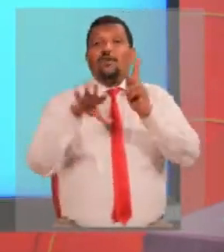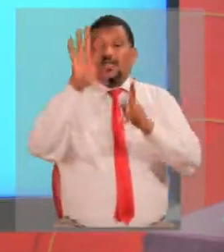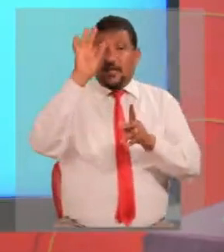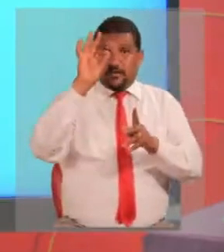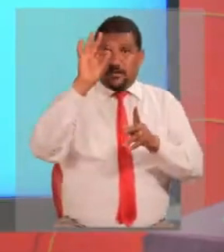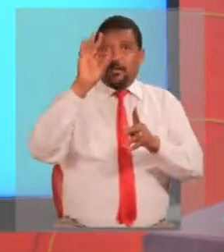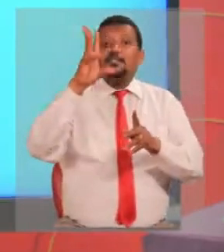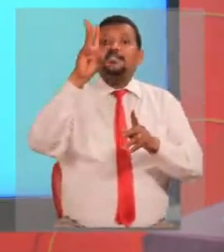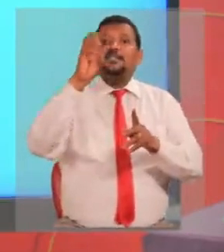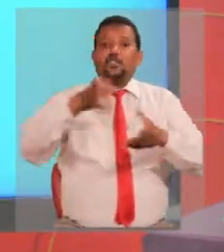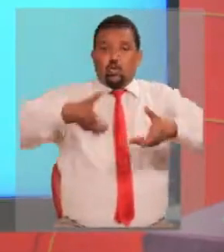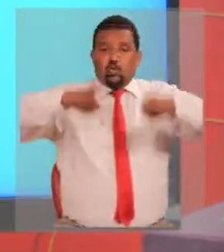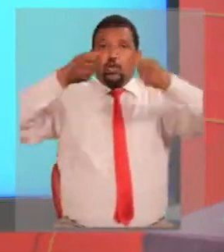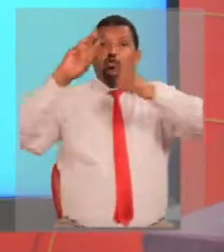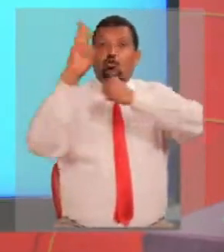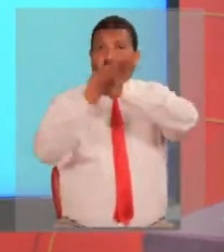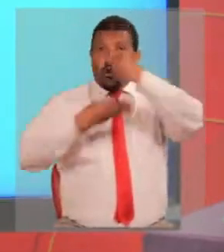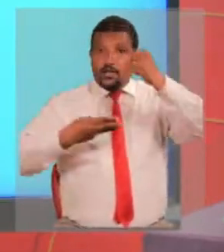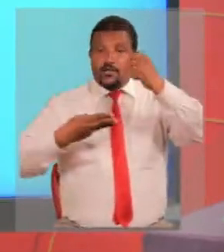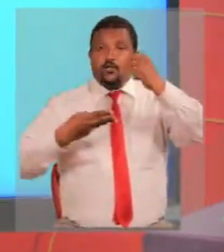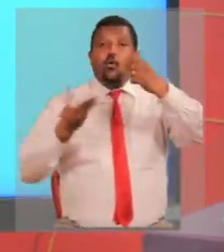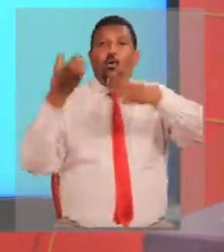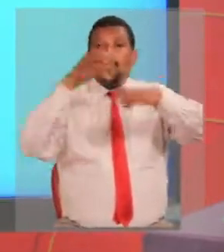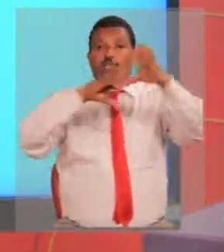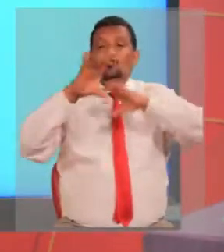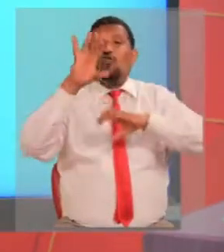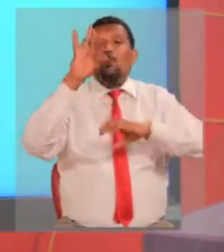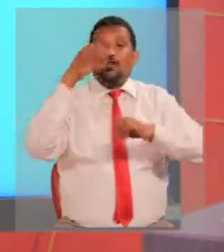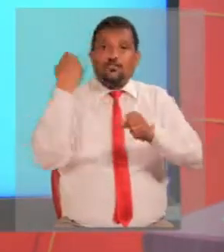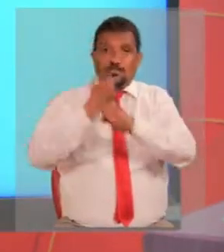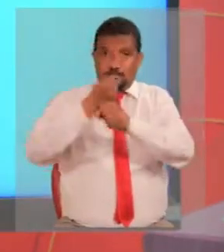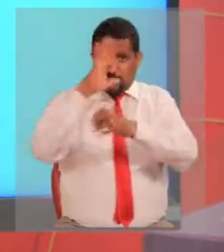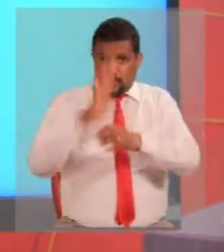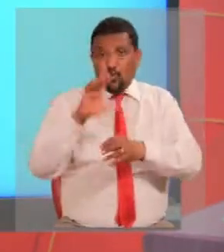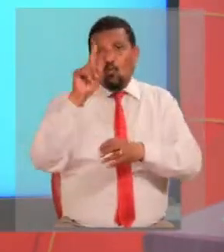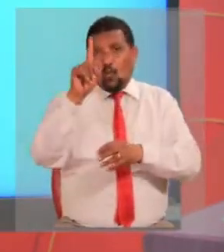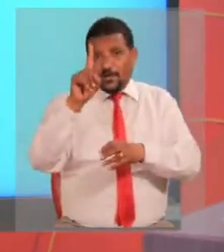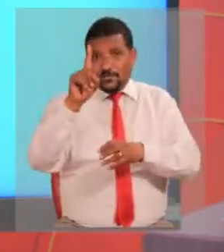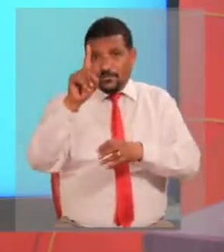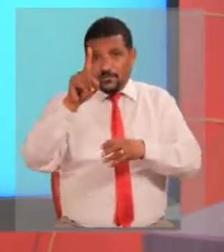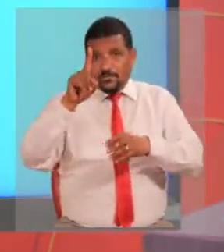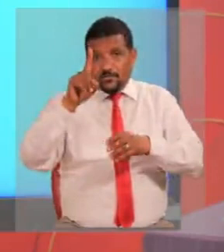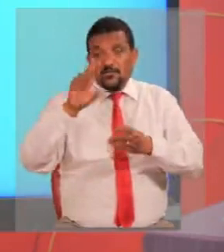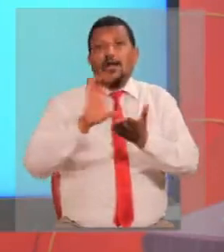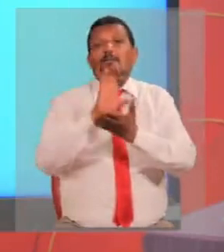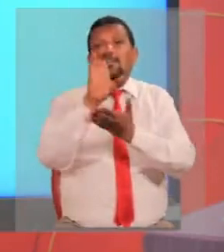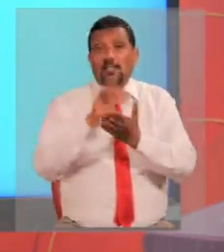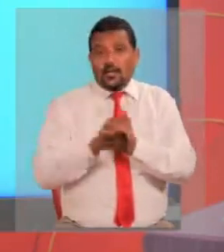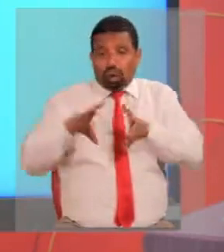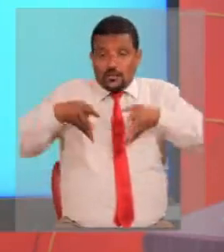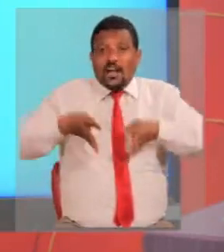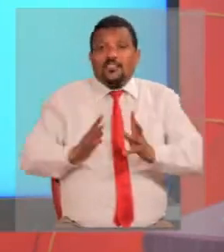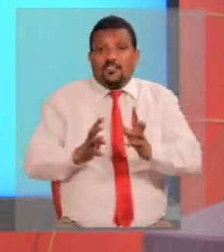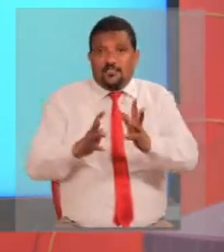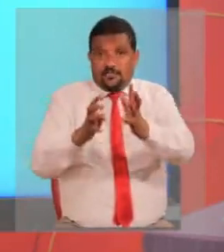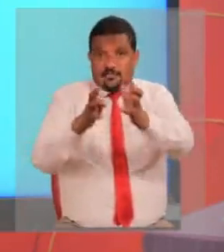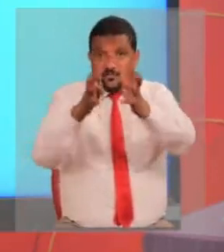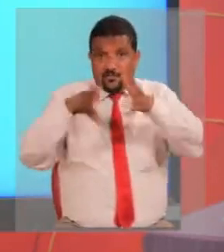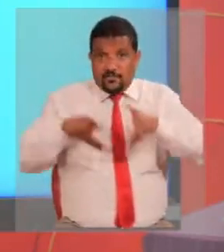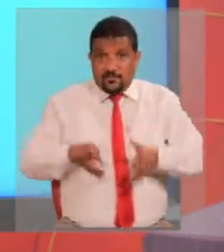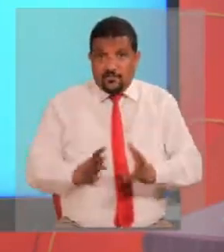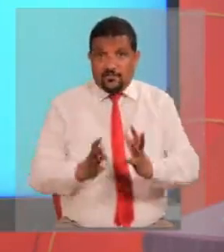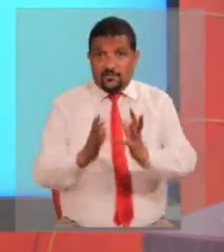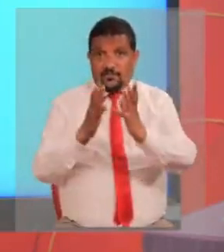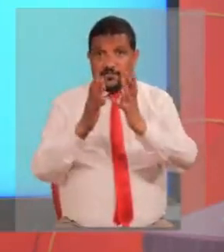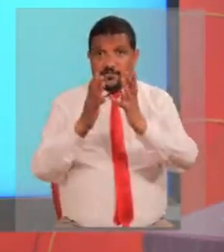of weight from combination of 8 labor and 1 capital or tractor. Again,